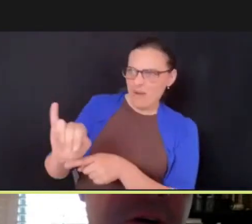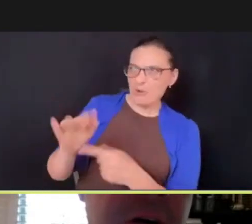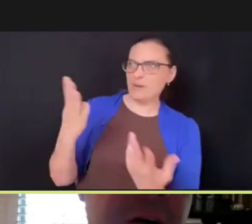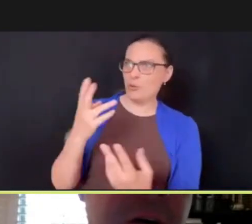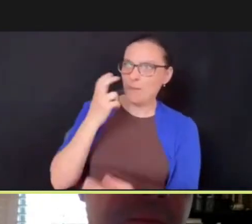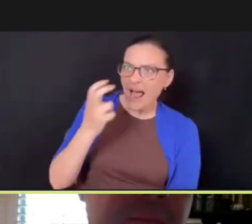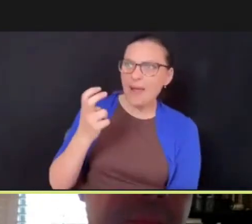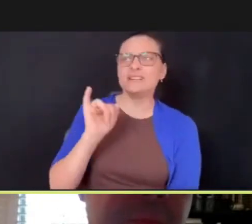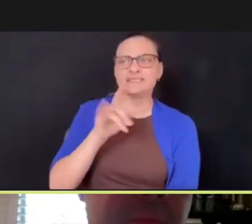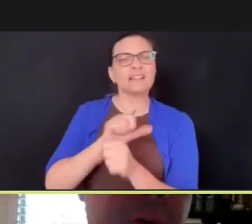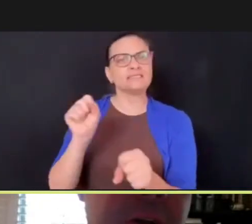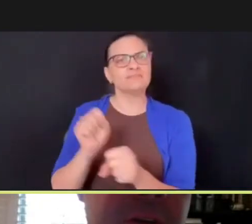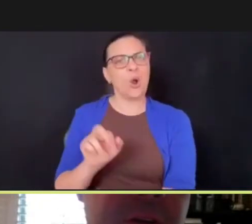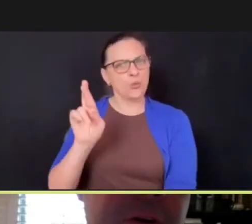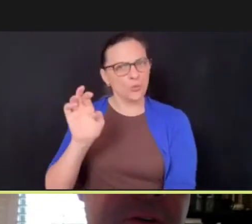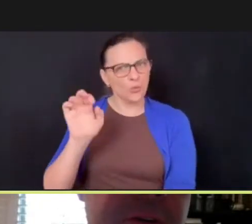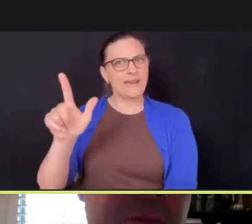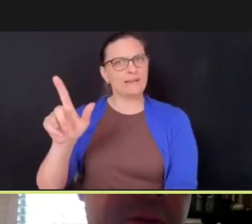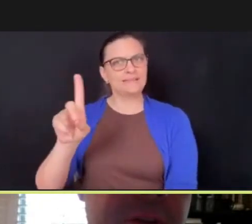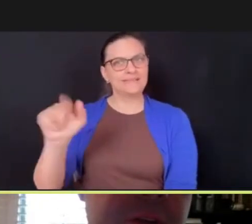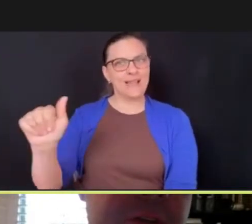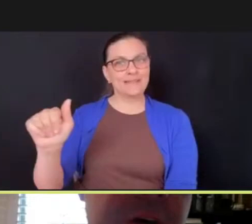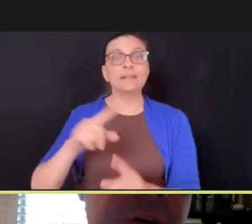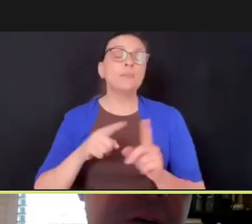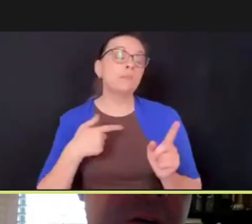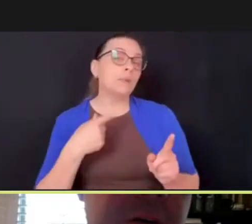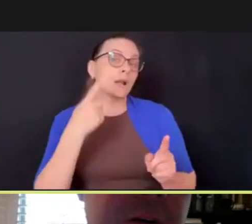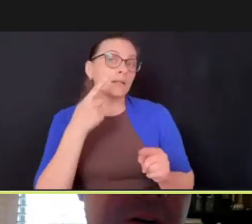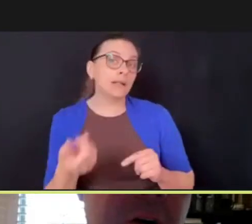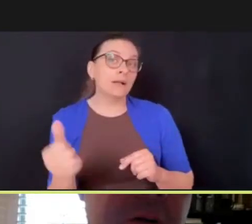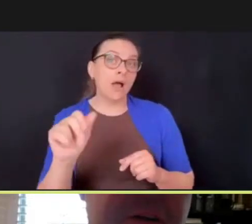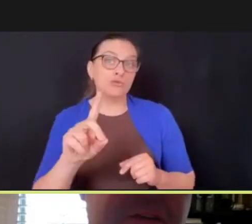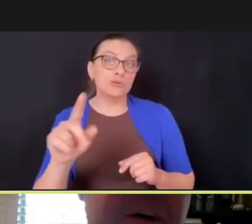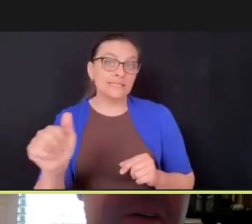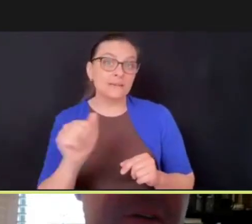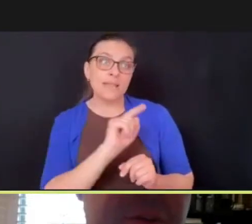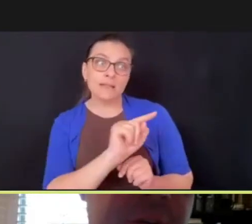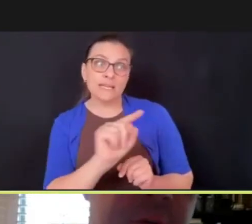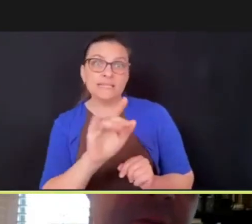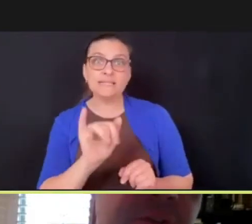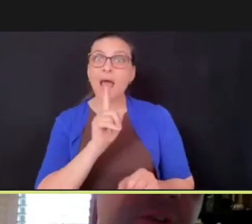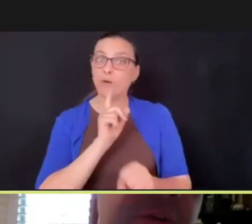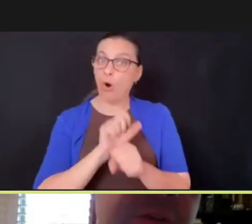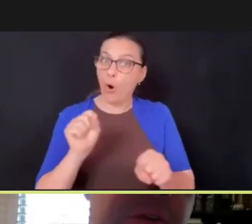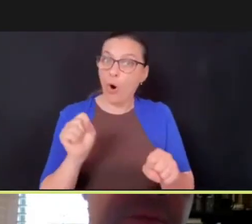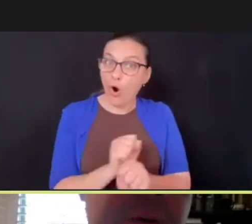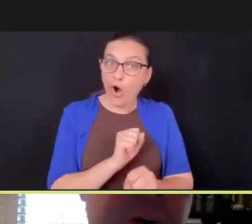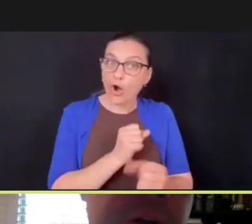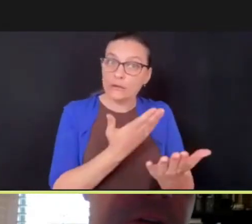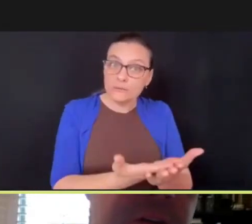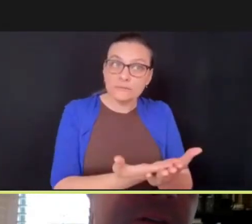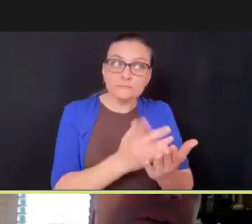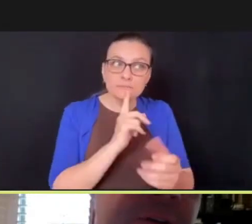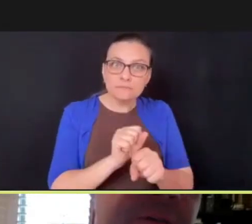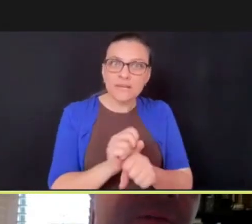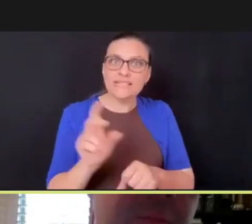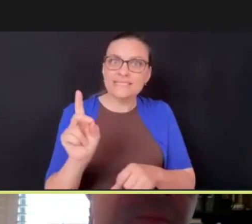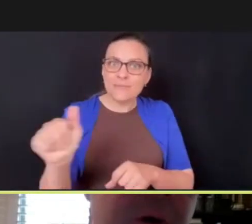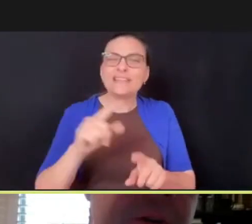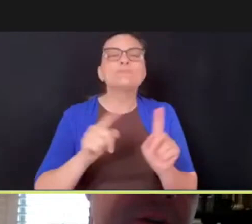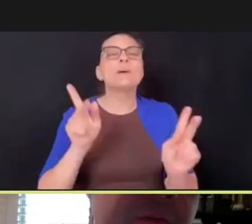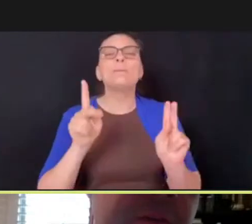disability. But I think there are other disabilities that are in fact disabilities, but people don't always see them that way. And I think that's